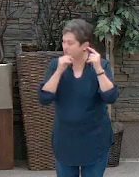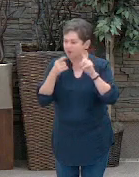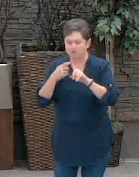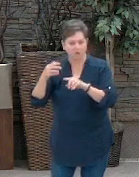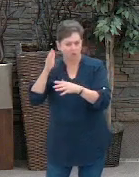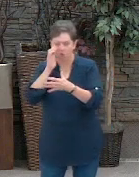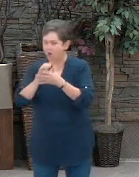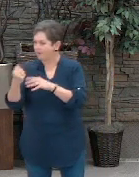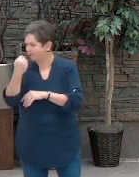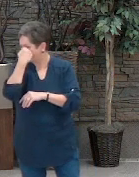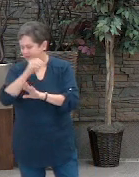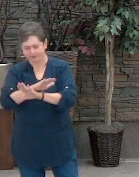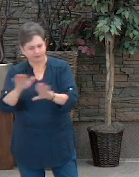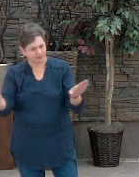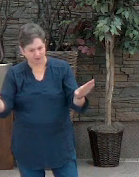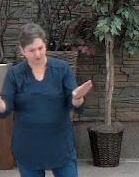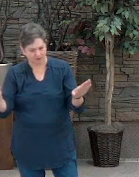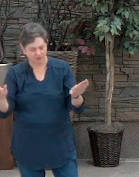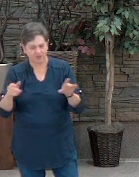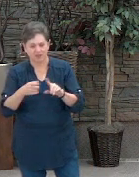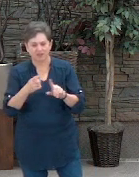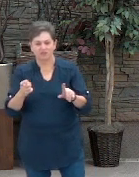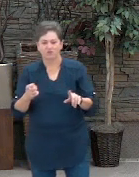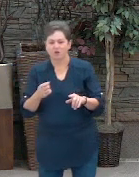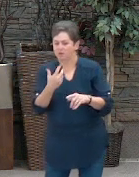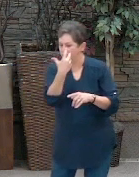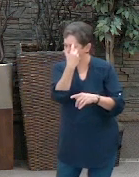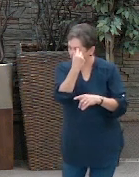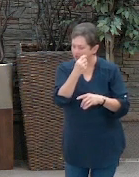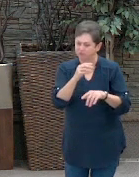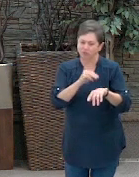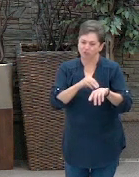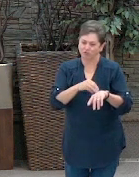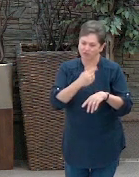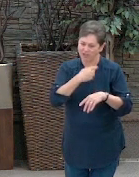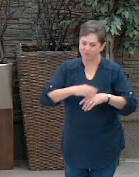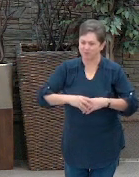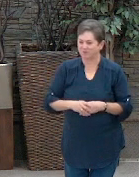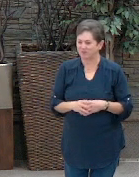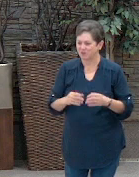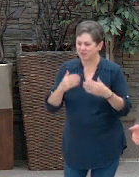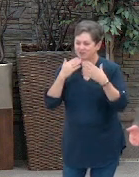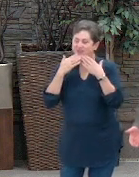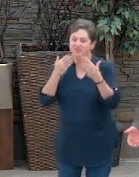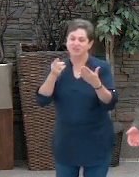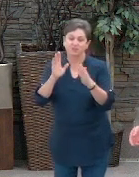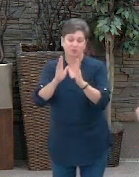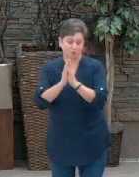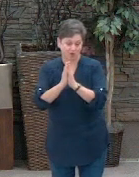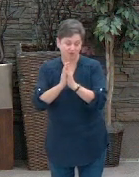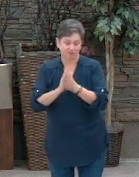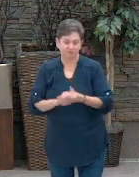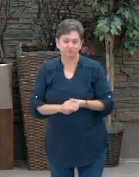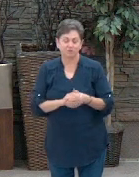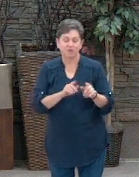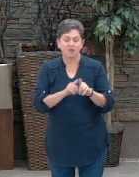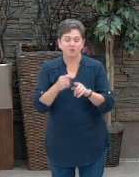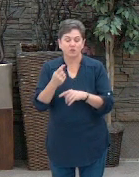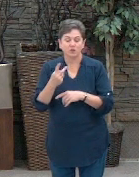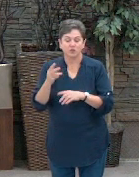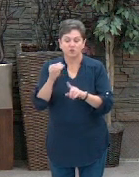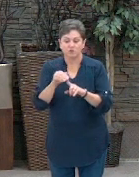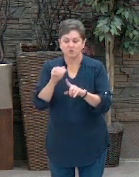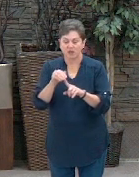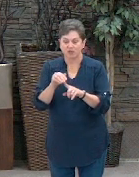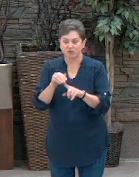Patty. It was from the last shot that the doctor gave me, so I want to say thanks for your prayers. Also, a couple of